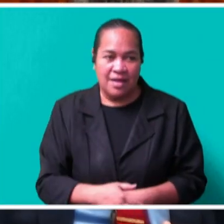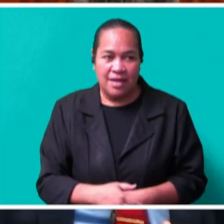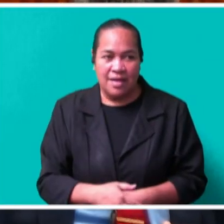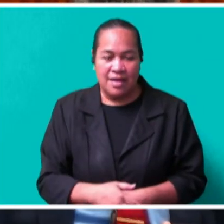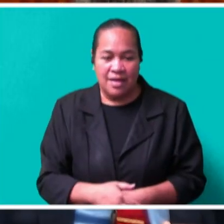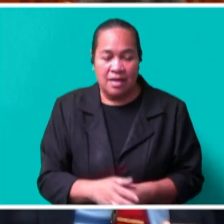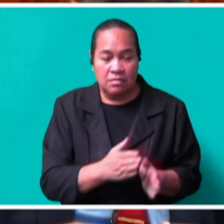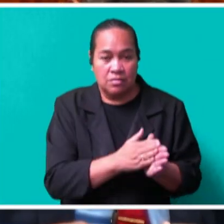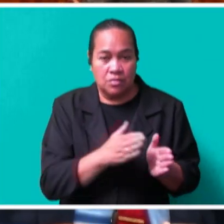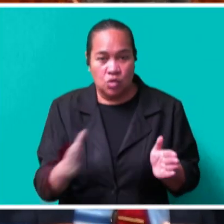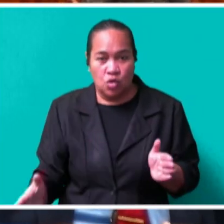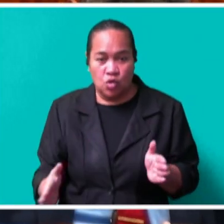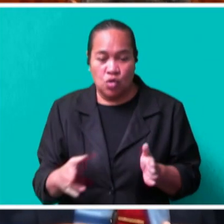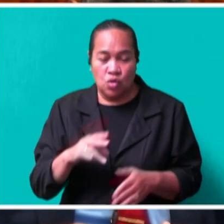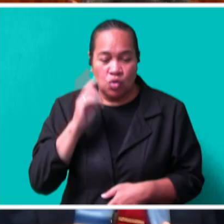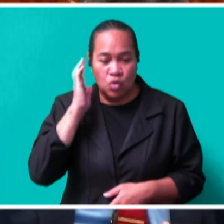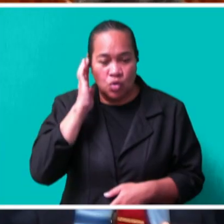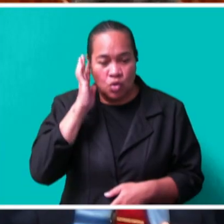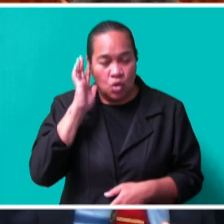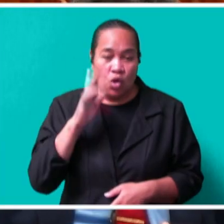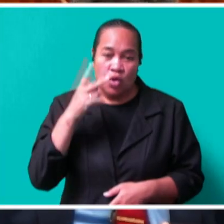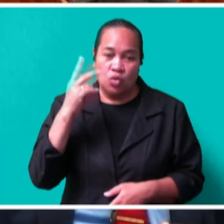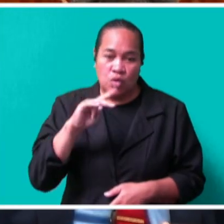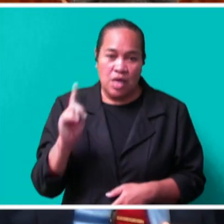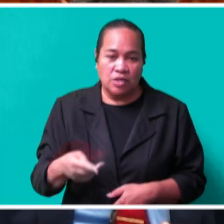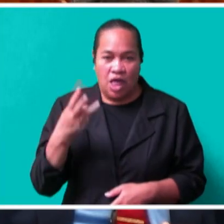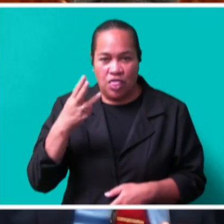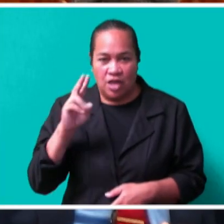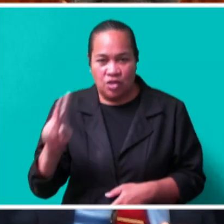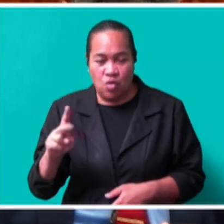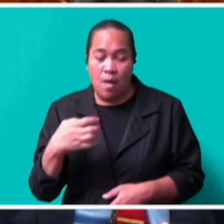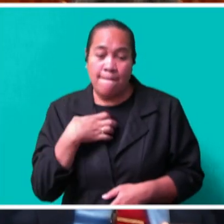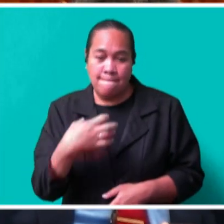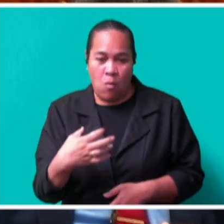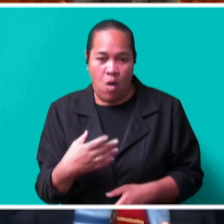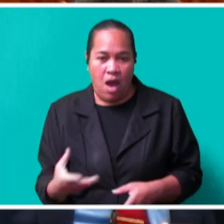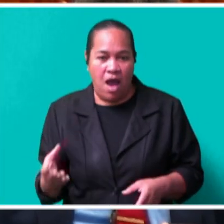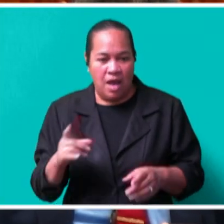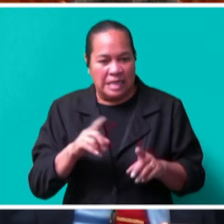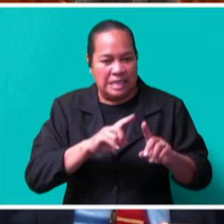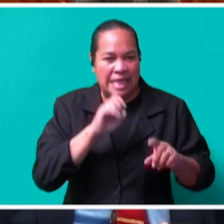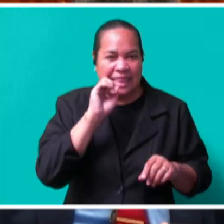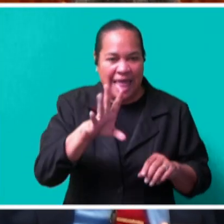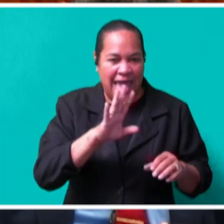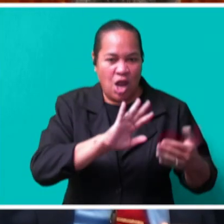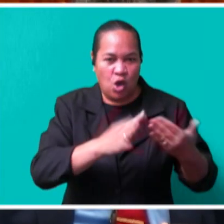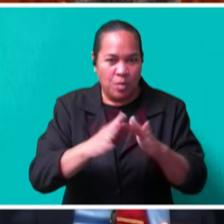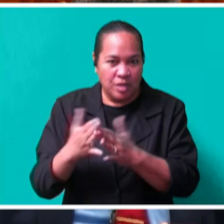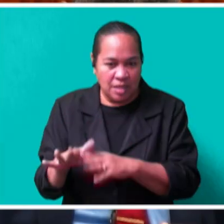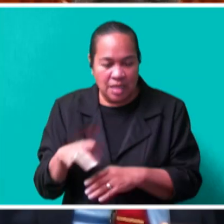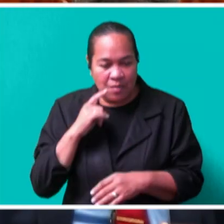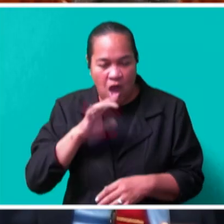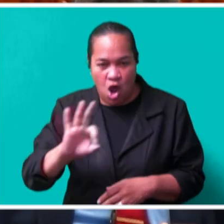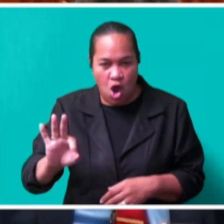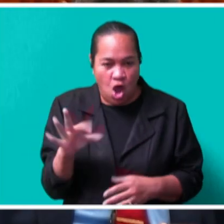through to August 2032. This will include additional 10 sites. These sites have yet to